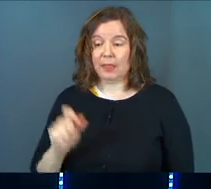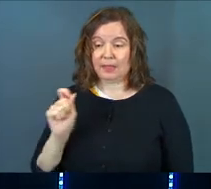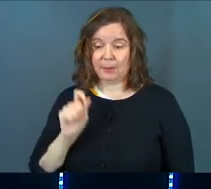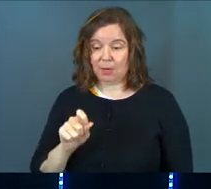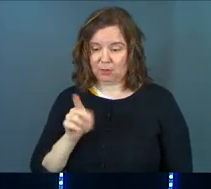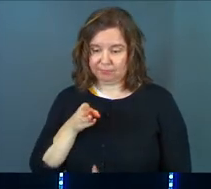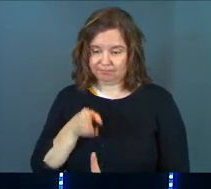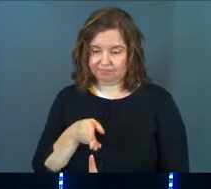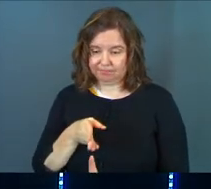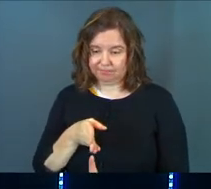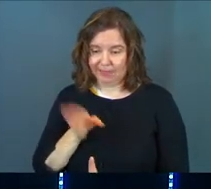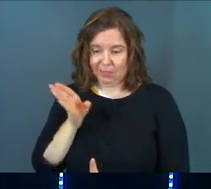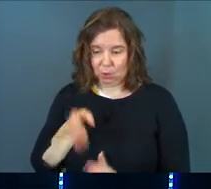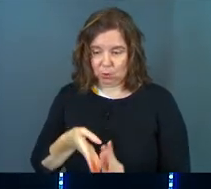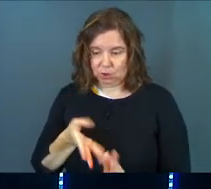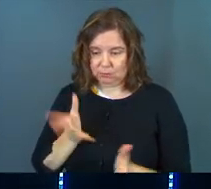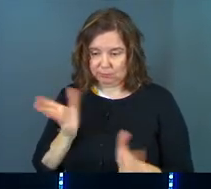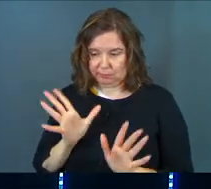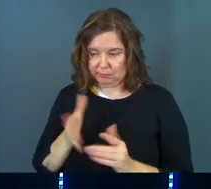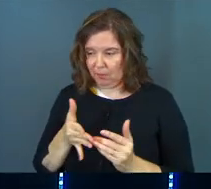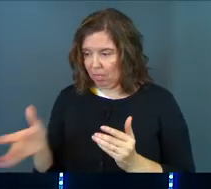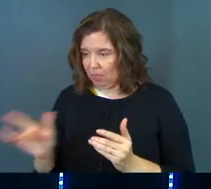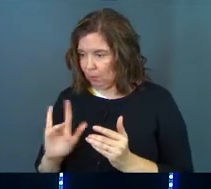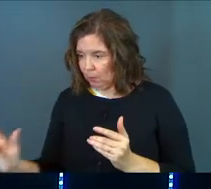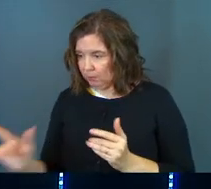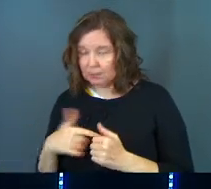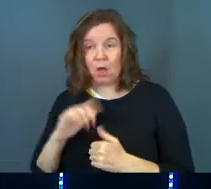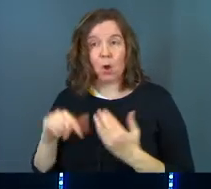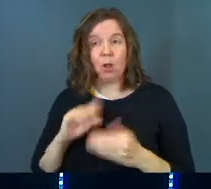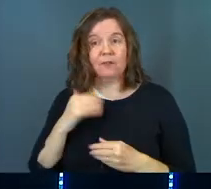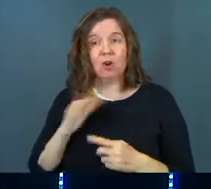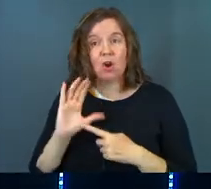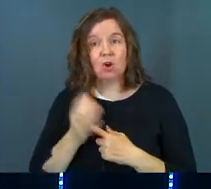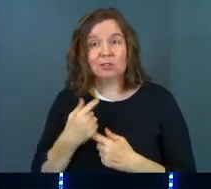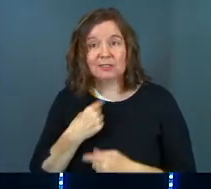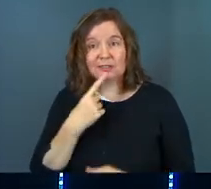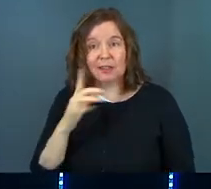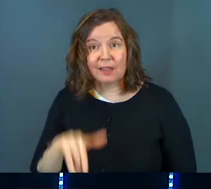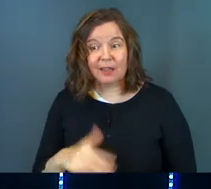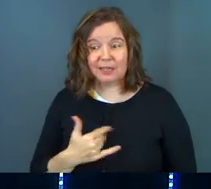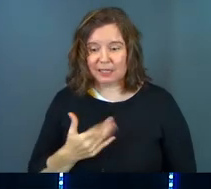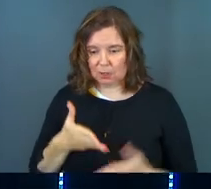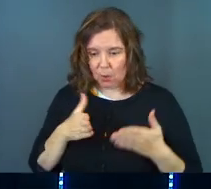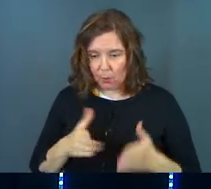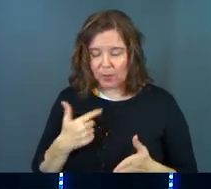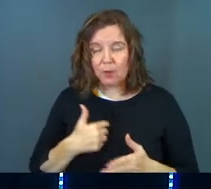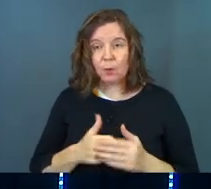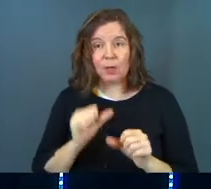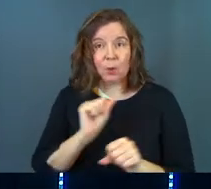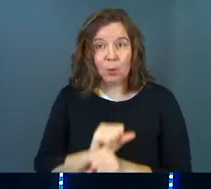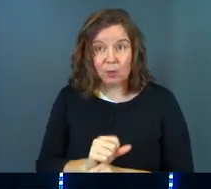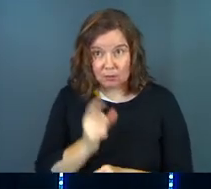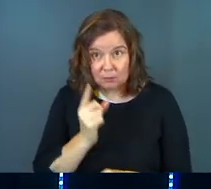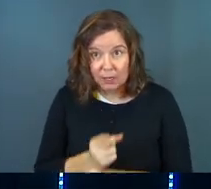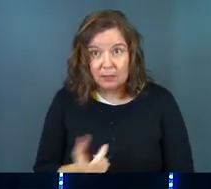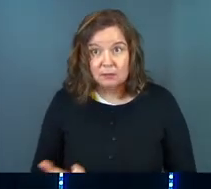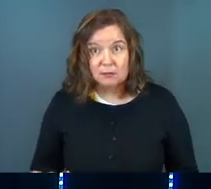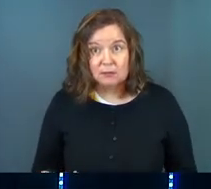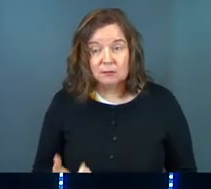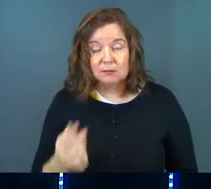That the period goes there, and it's the conclusion. And it's all of our culture. It's the way that we work, is it